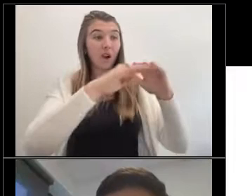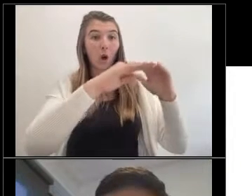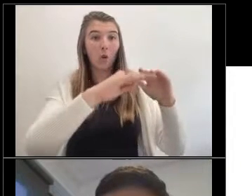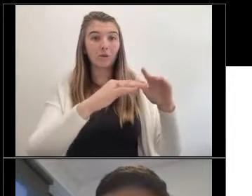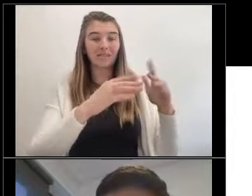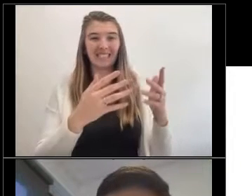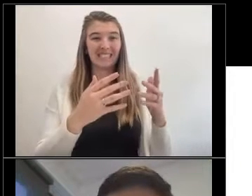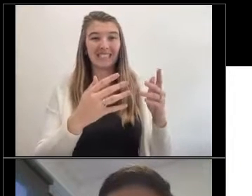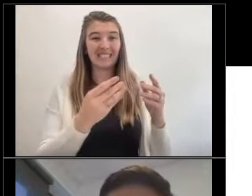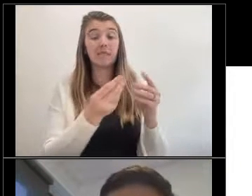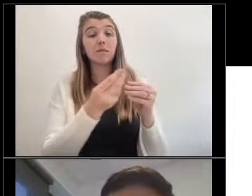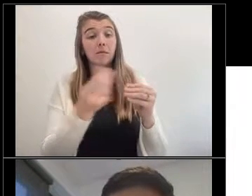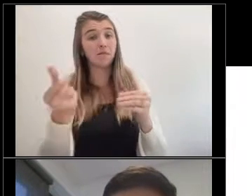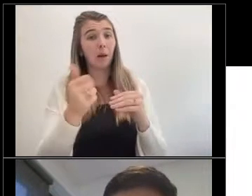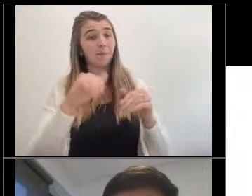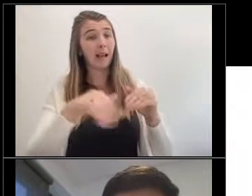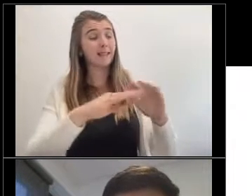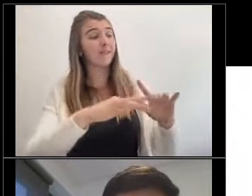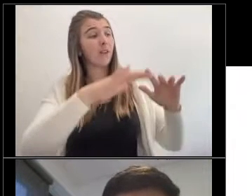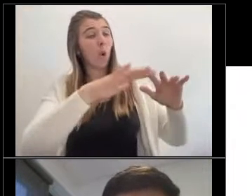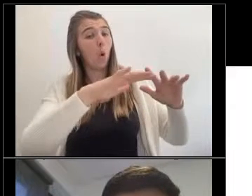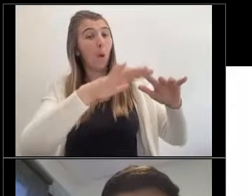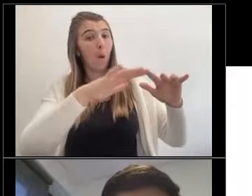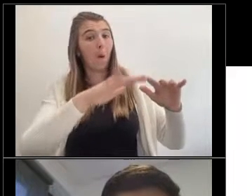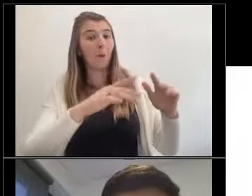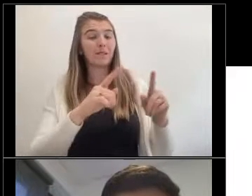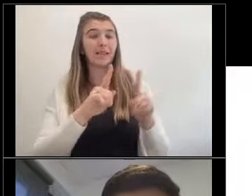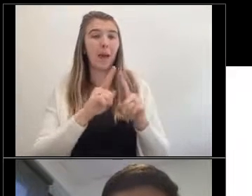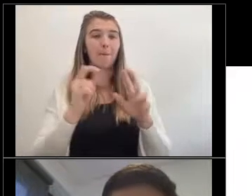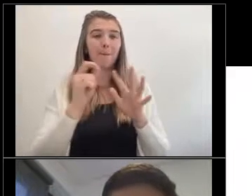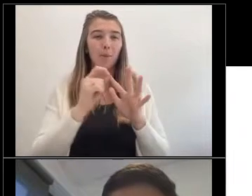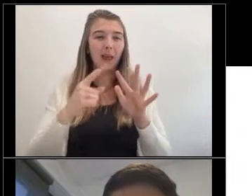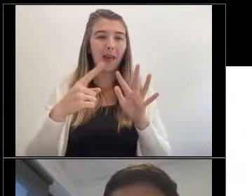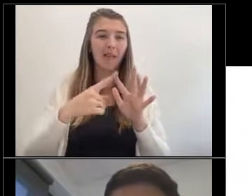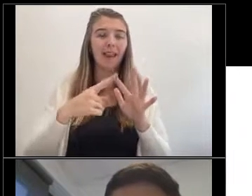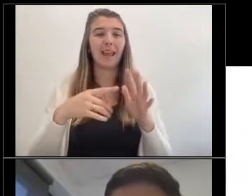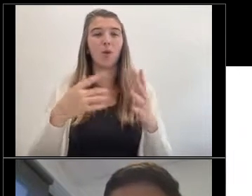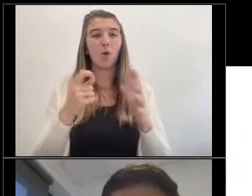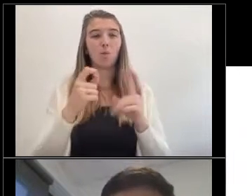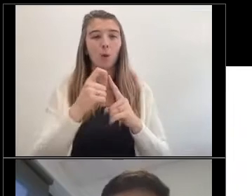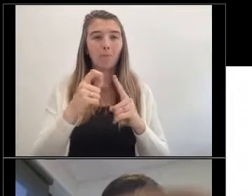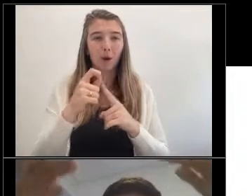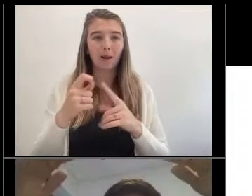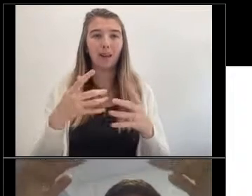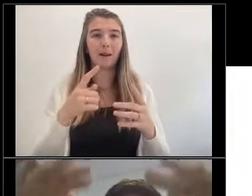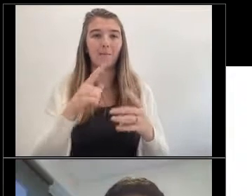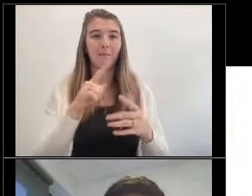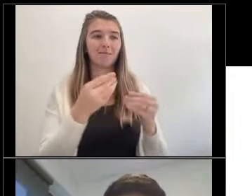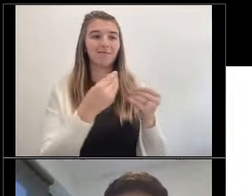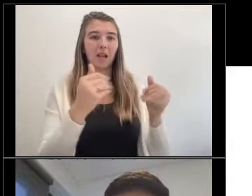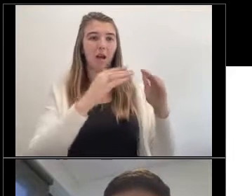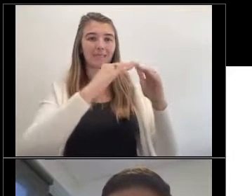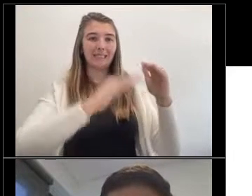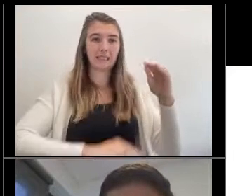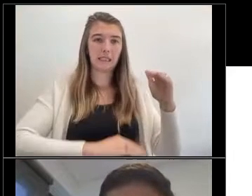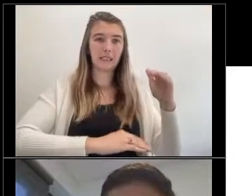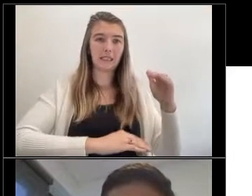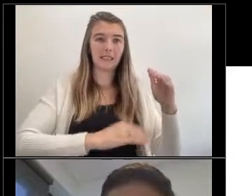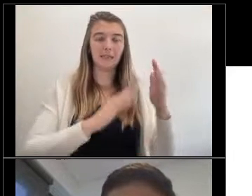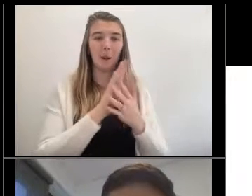like polyethylene or polypropylene, but some will sink, and you will have a big amount